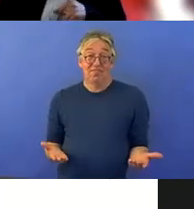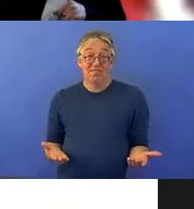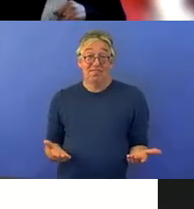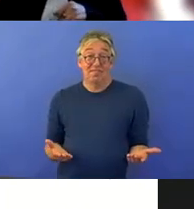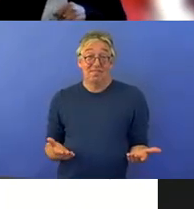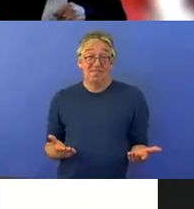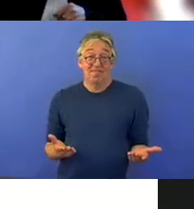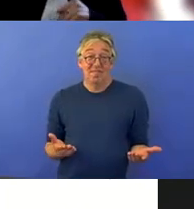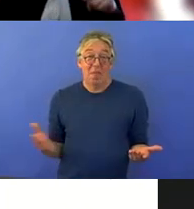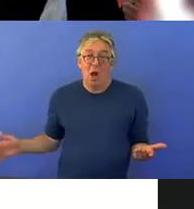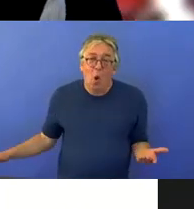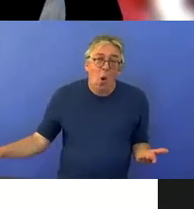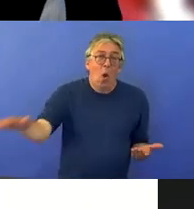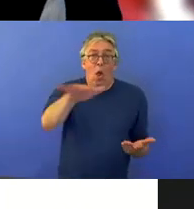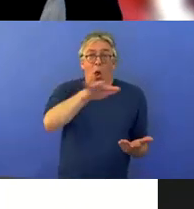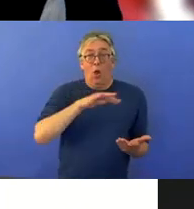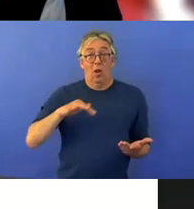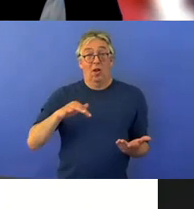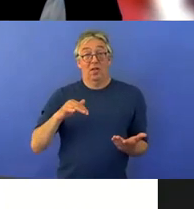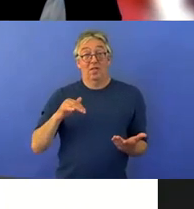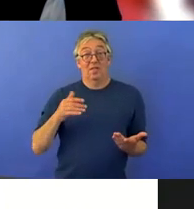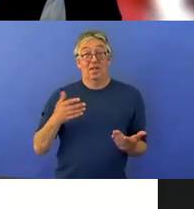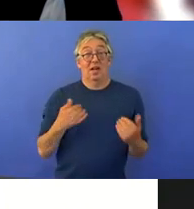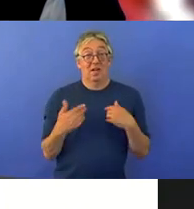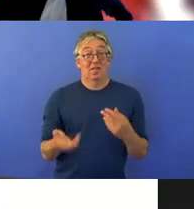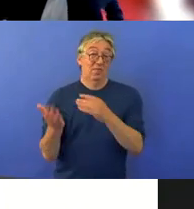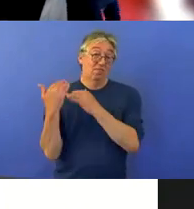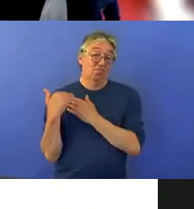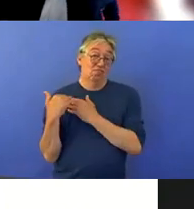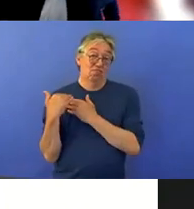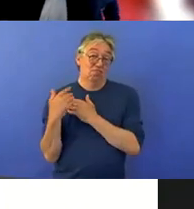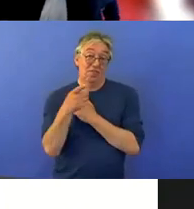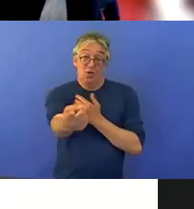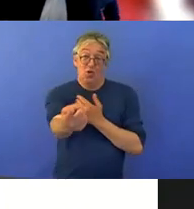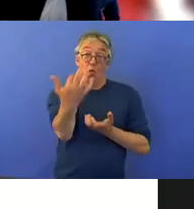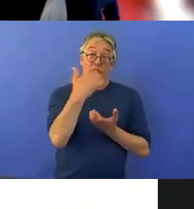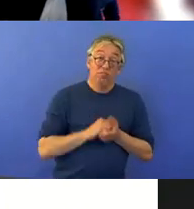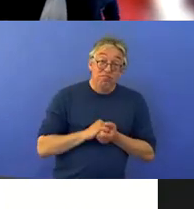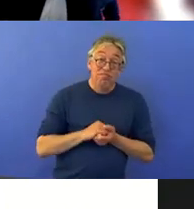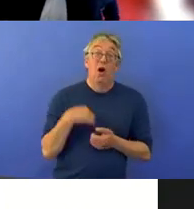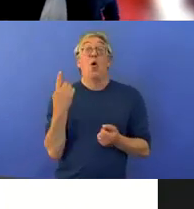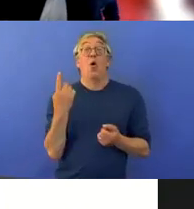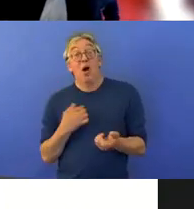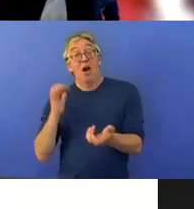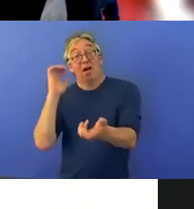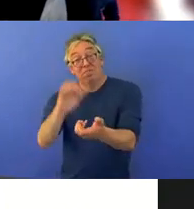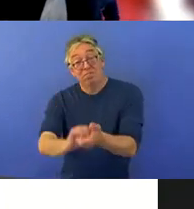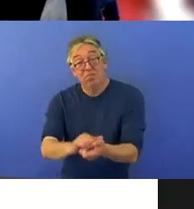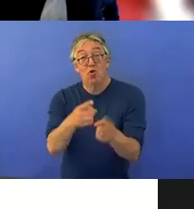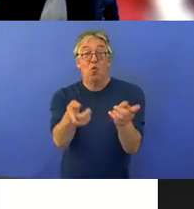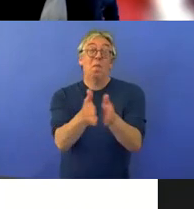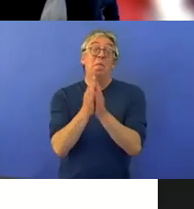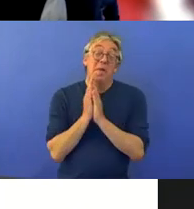Everyone have a responsibility, and we are with you and you are with us. Please go with the committee to